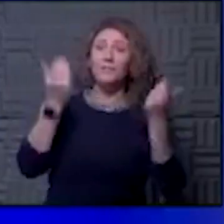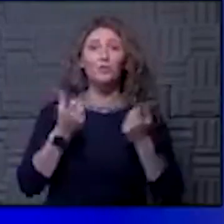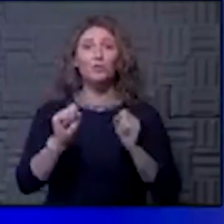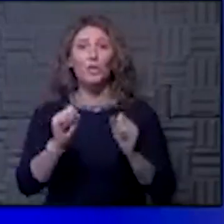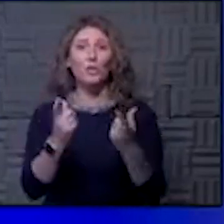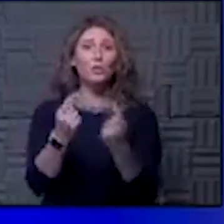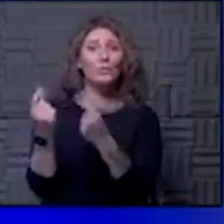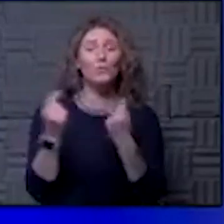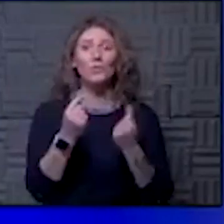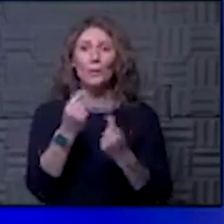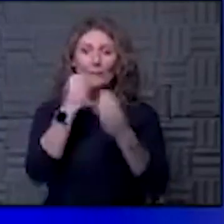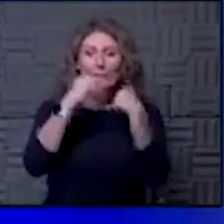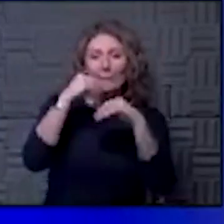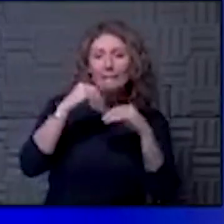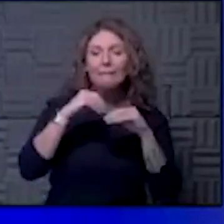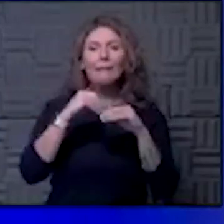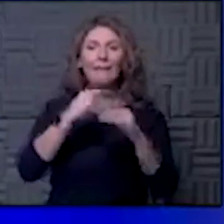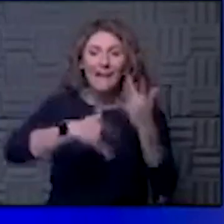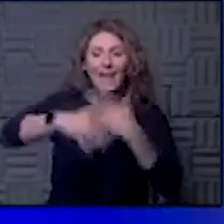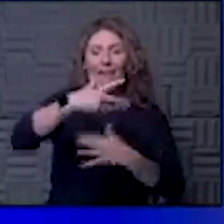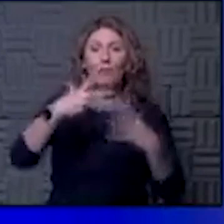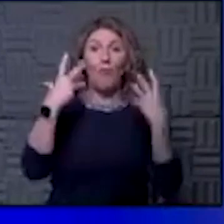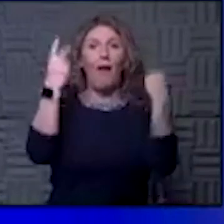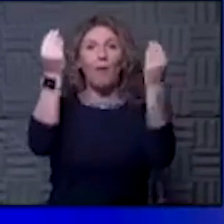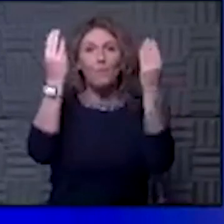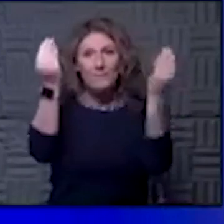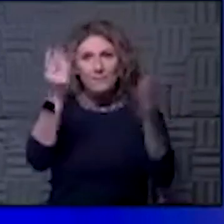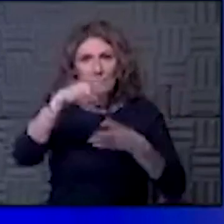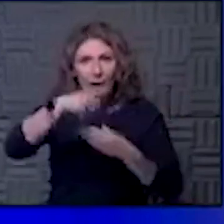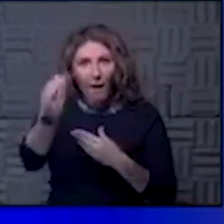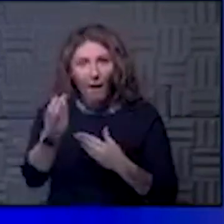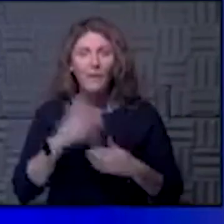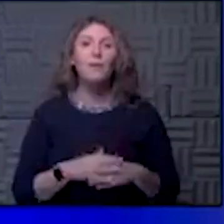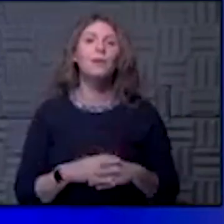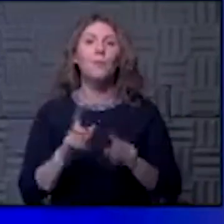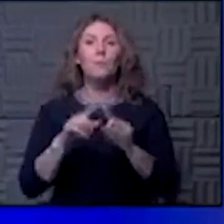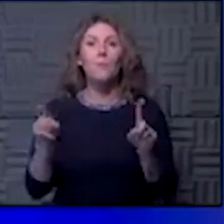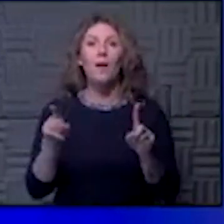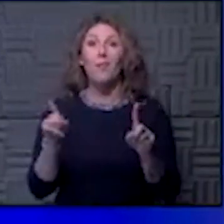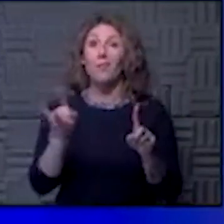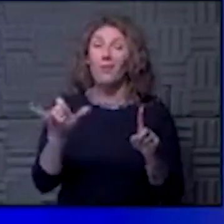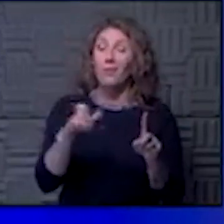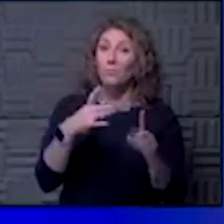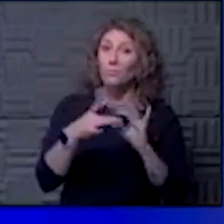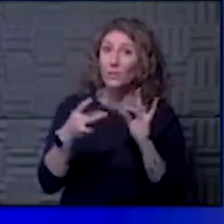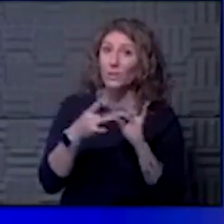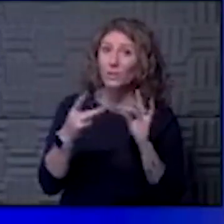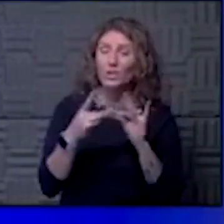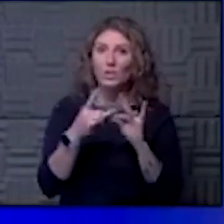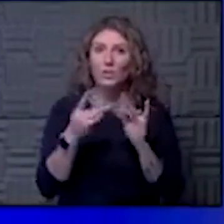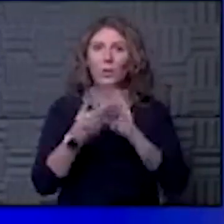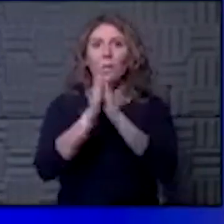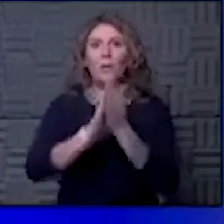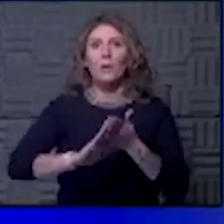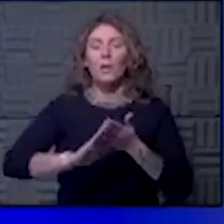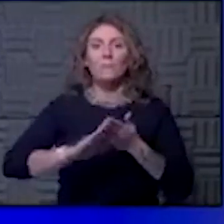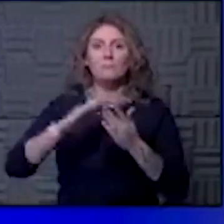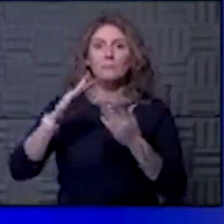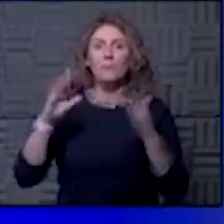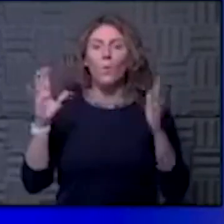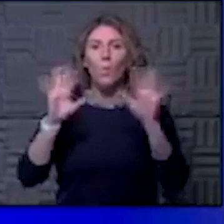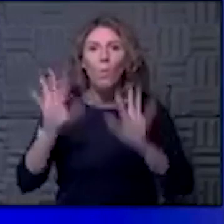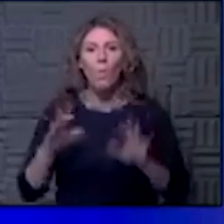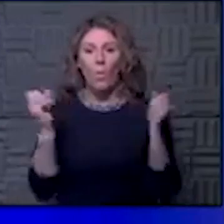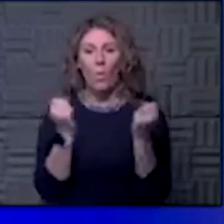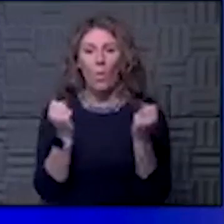things, eat and gather in an outdoor setting. But as you said, as it does get colder, we know that people have gone through Thanksgiving